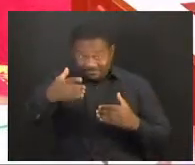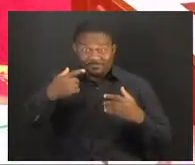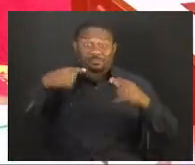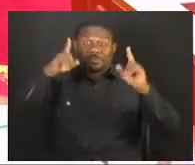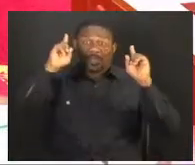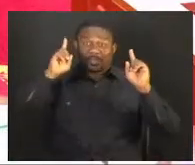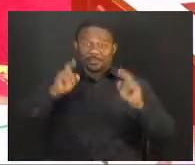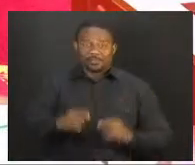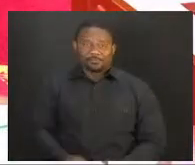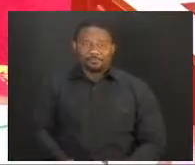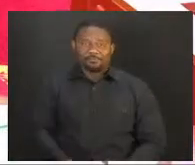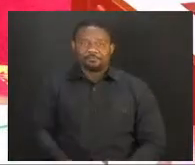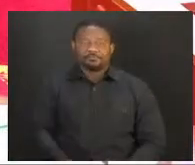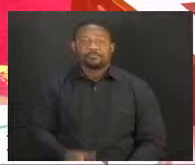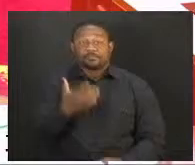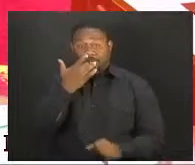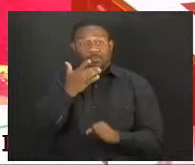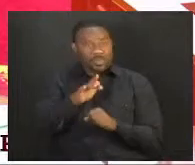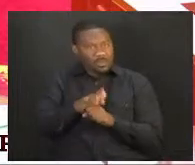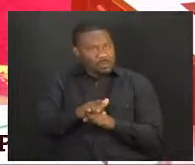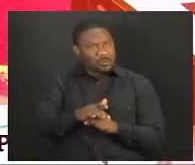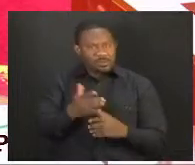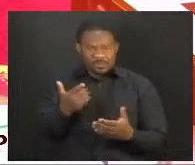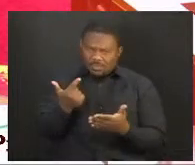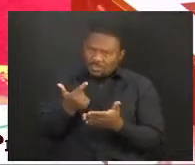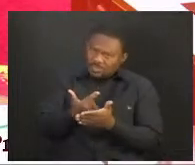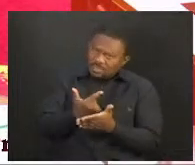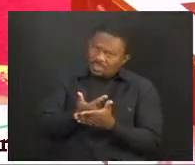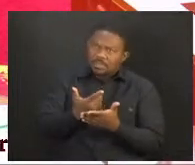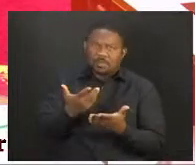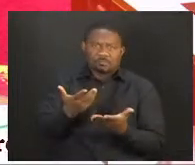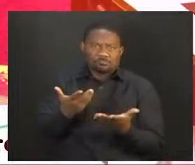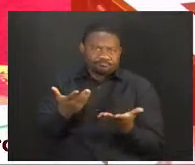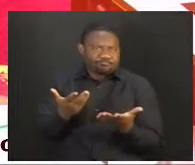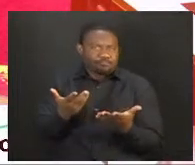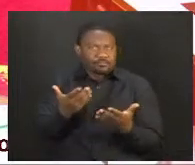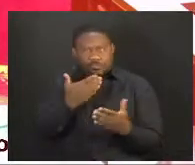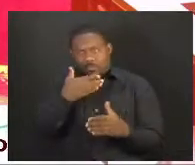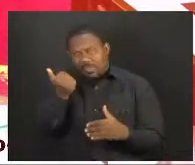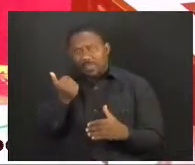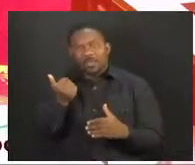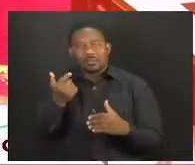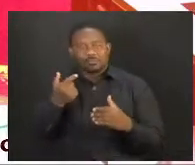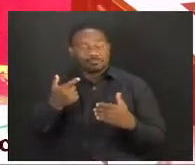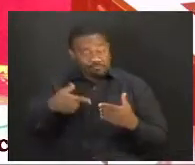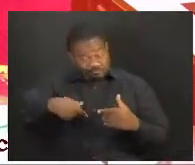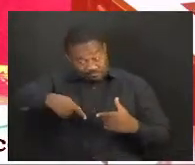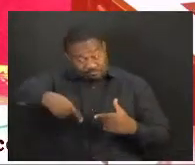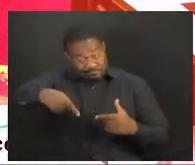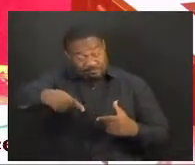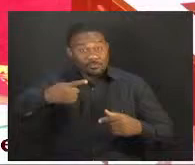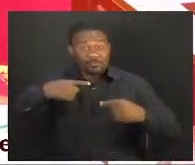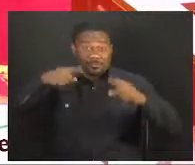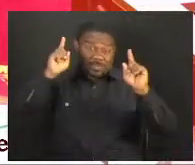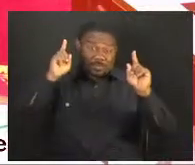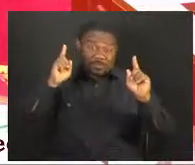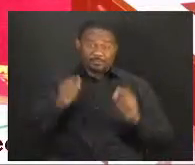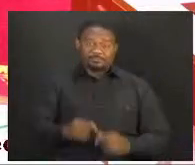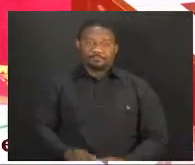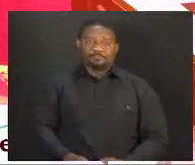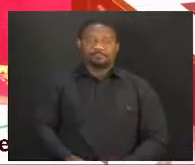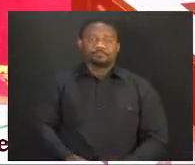Mr. Speaker, we committed to build the Ghana we want together. We are delivering. Right, Honorable Speaker,